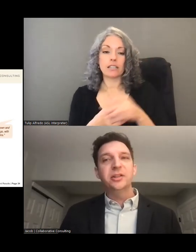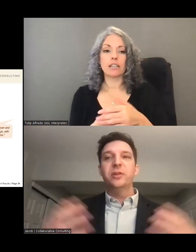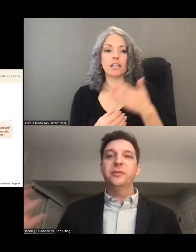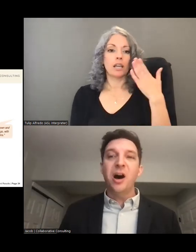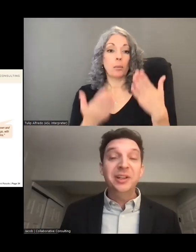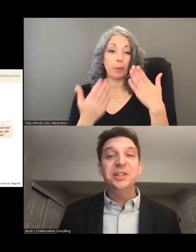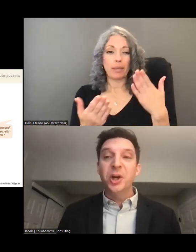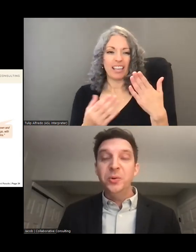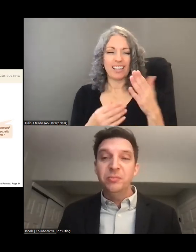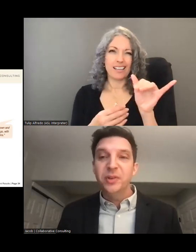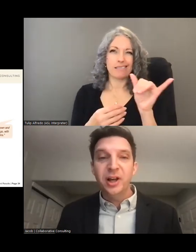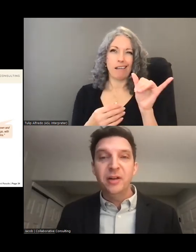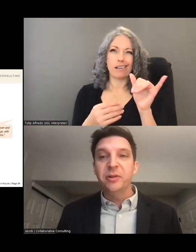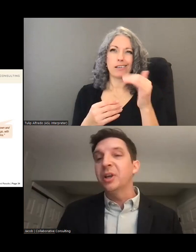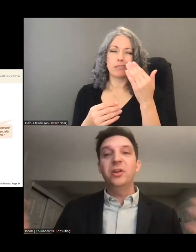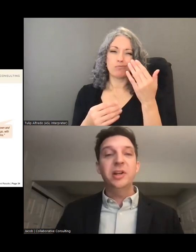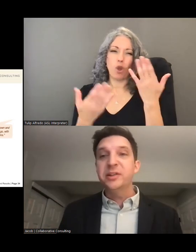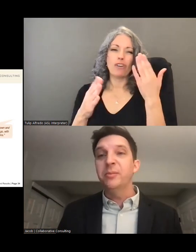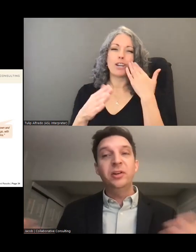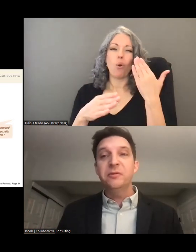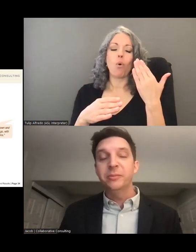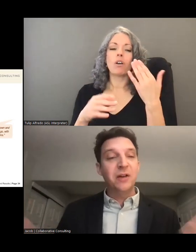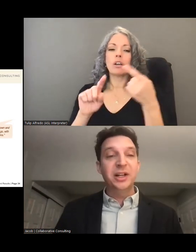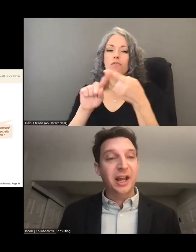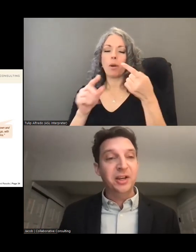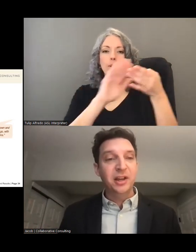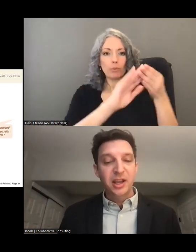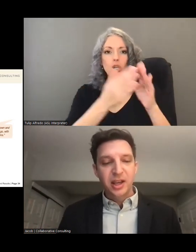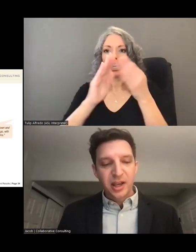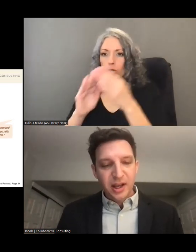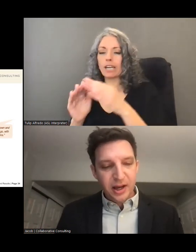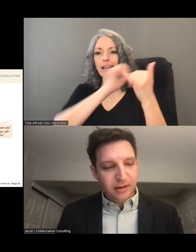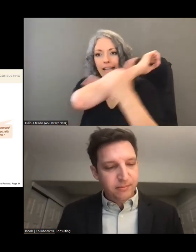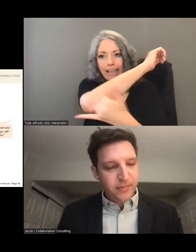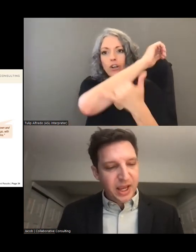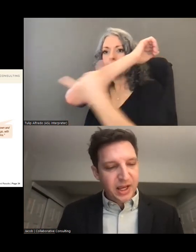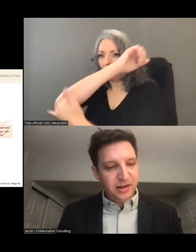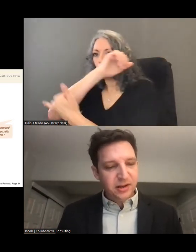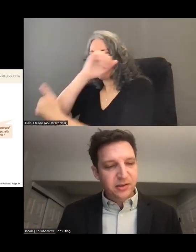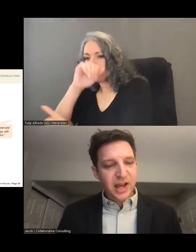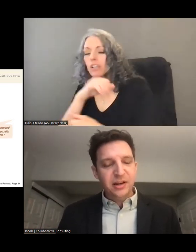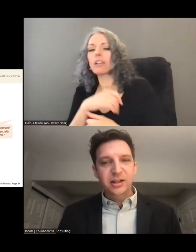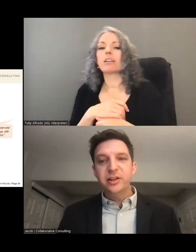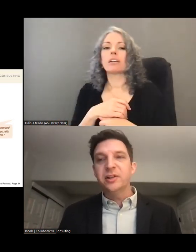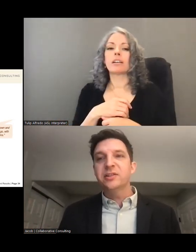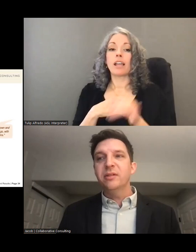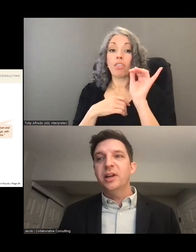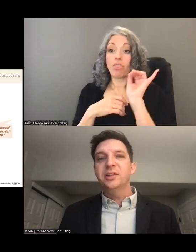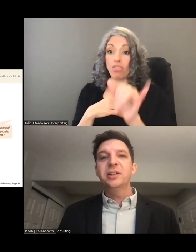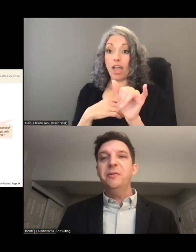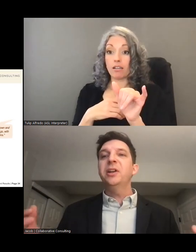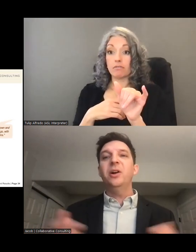it's sort of commonly known from community to community, from county to county. and that there